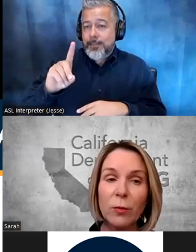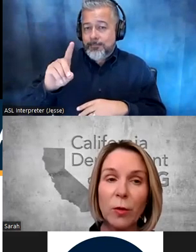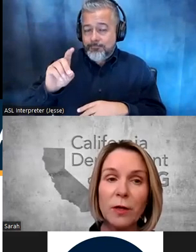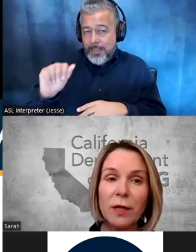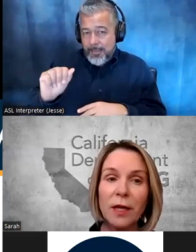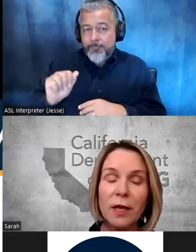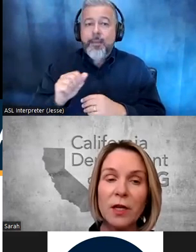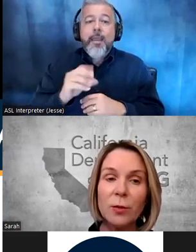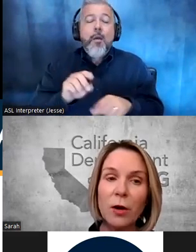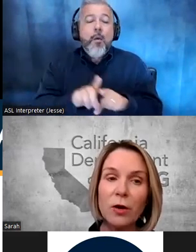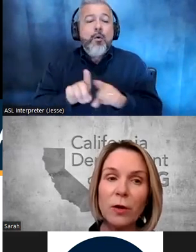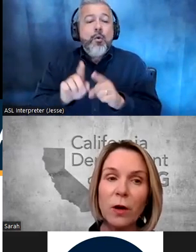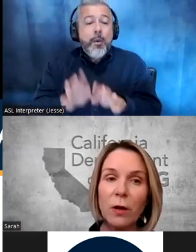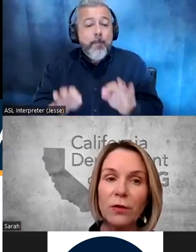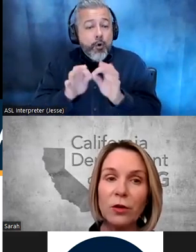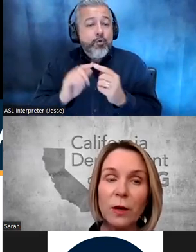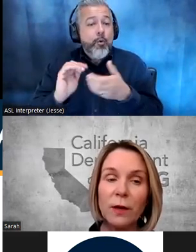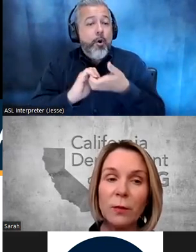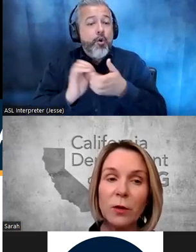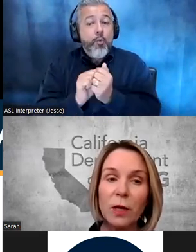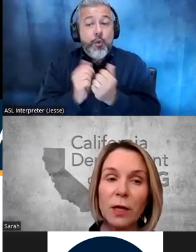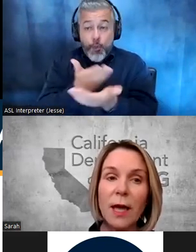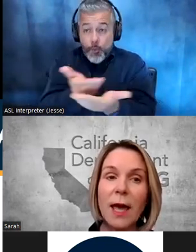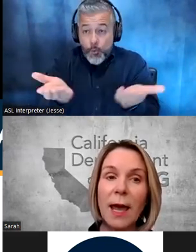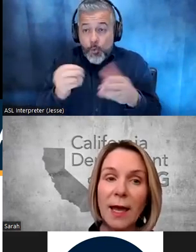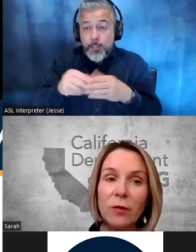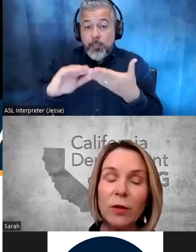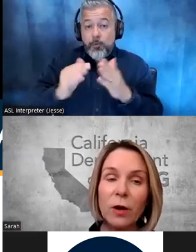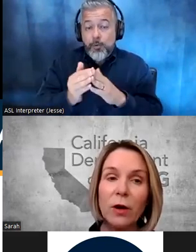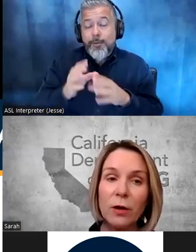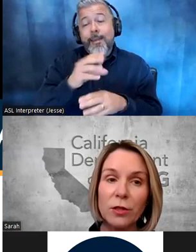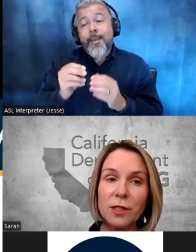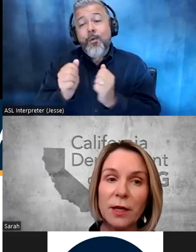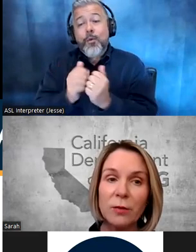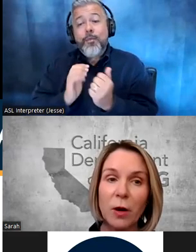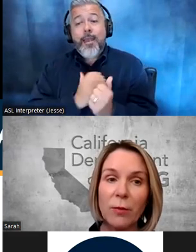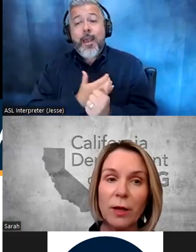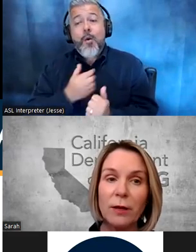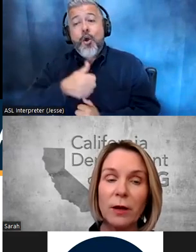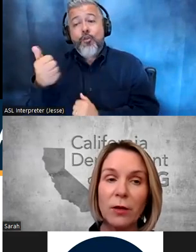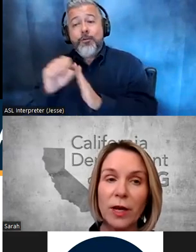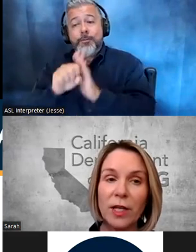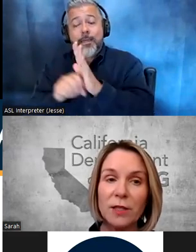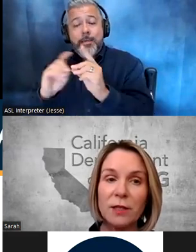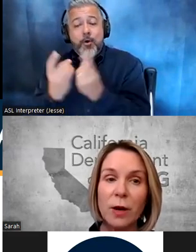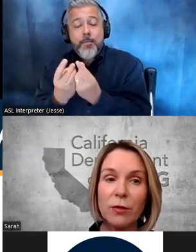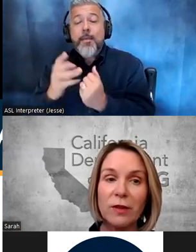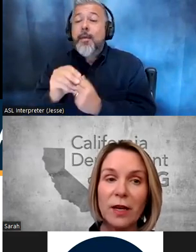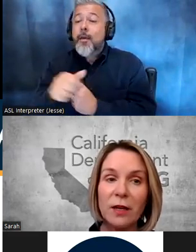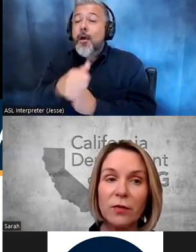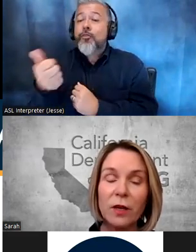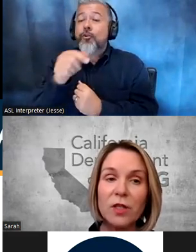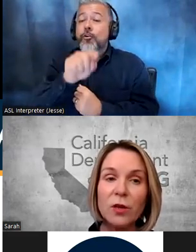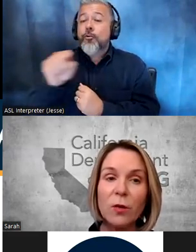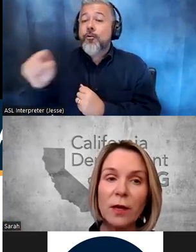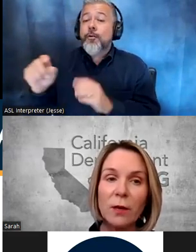so importantly, to partner with all of you in the community and with our other state department and other agency